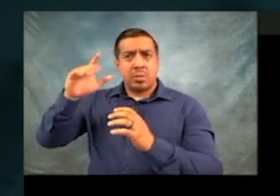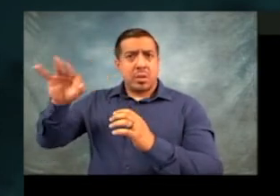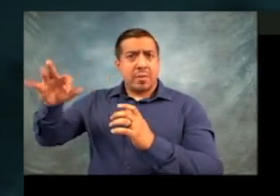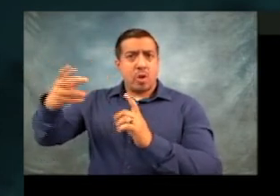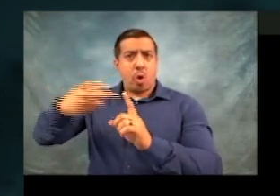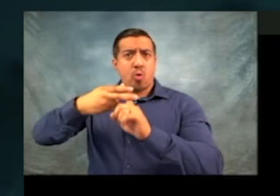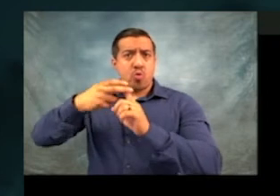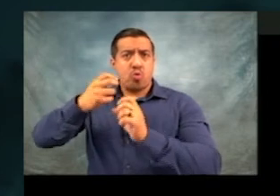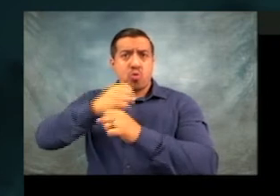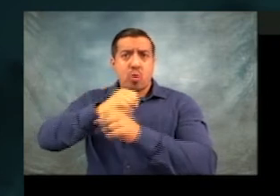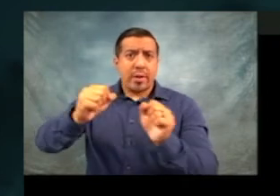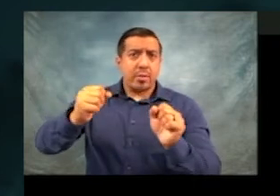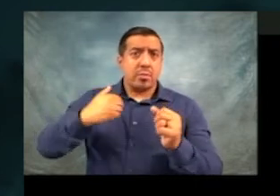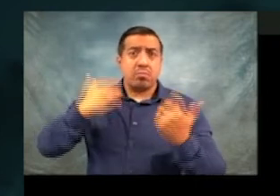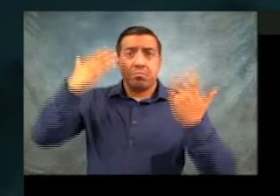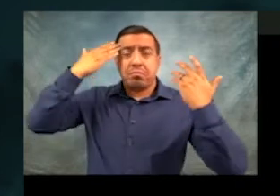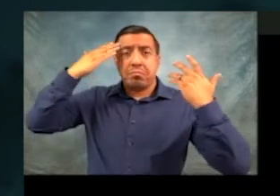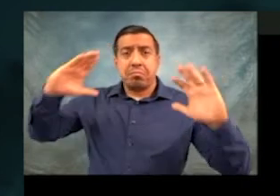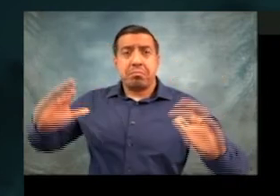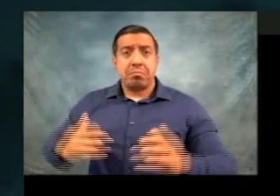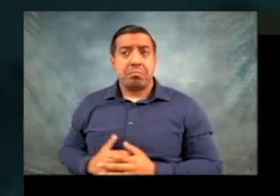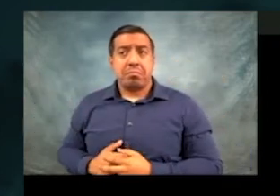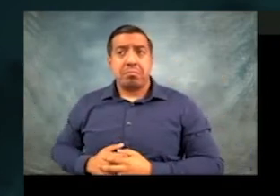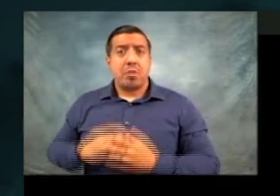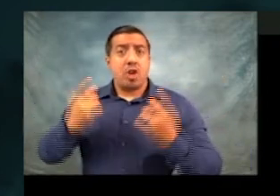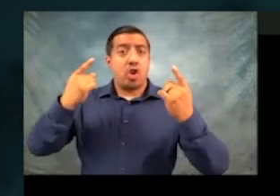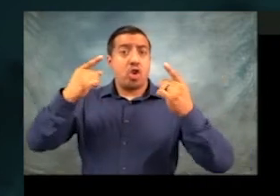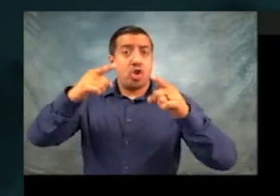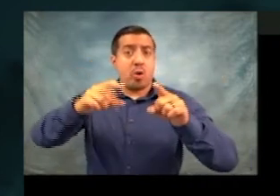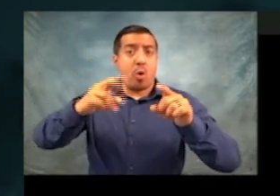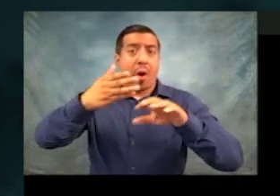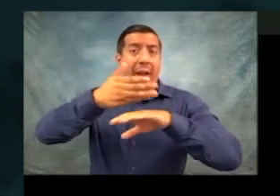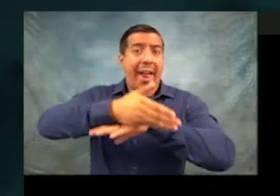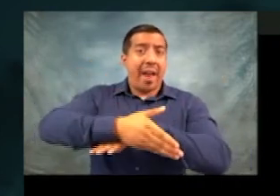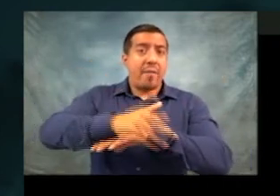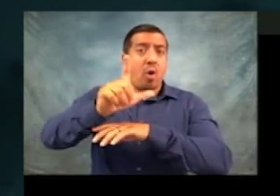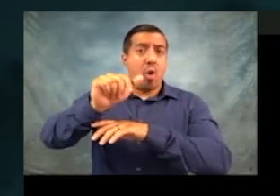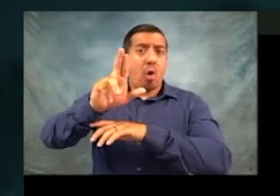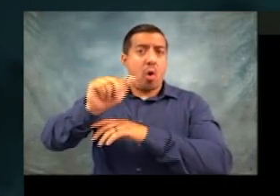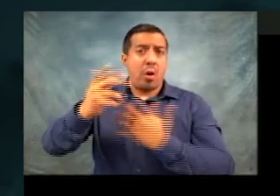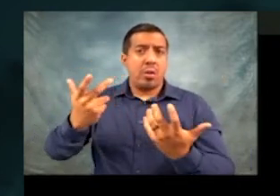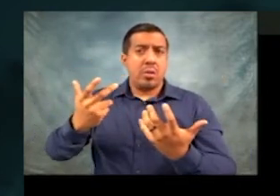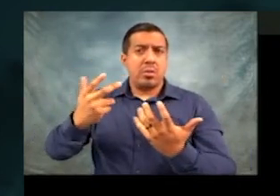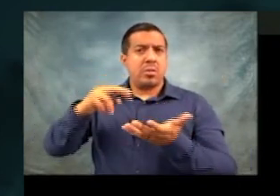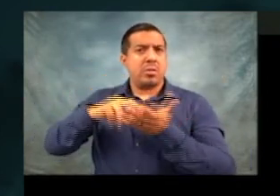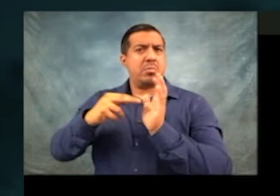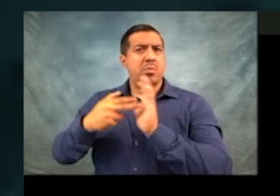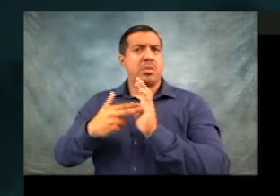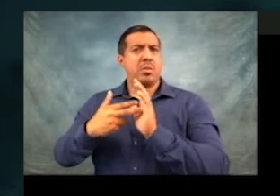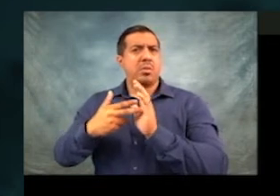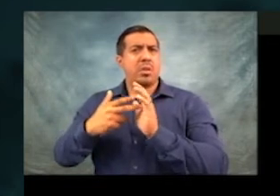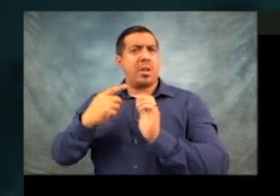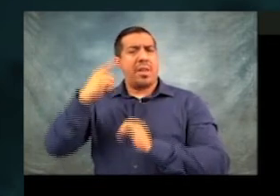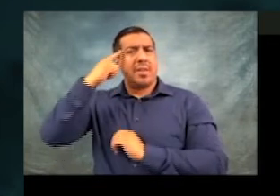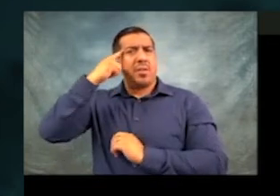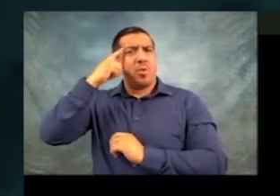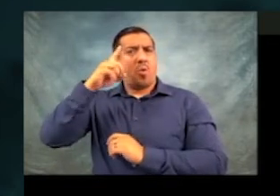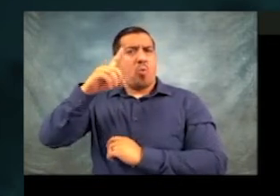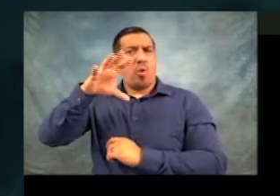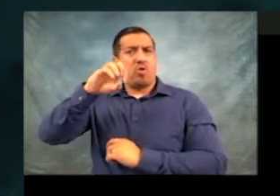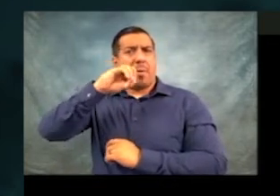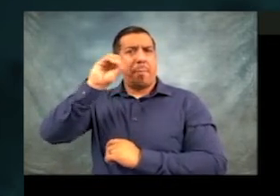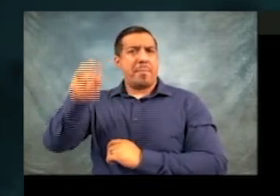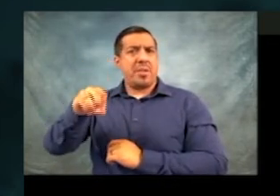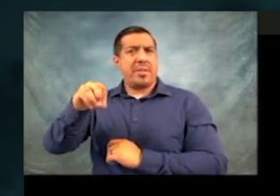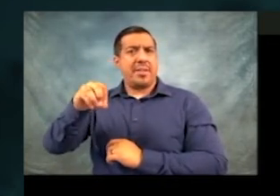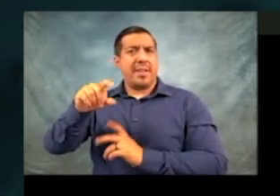rescues that happened during and after Laura. And what that argues is a near 100%